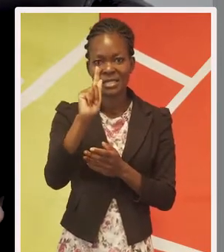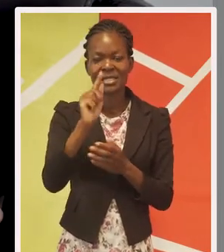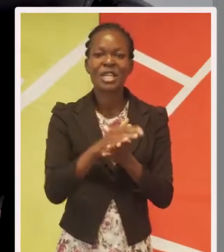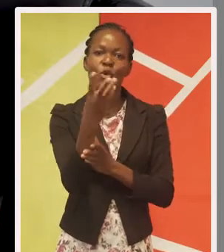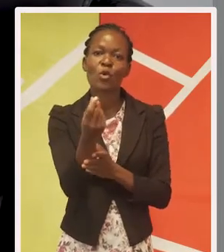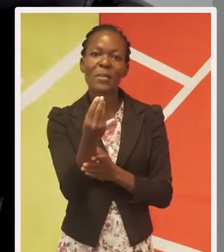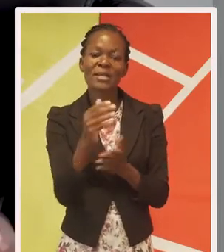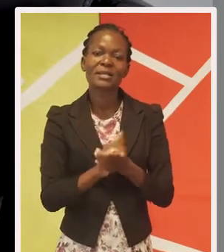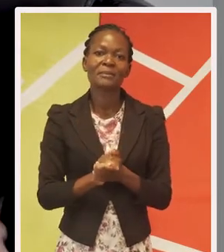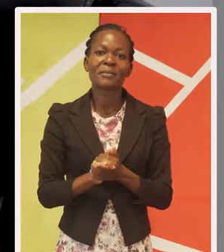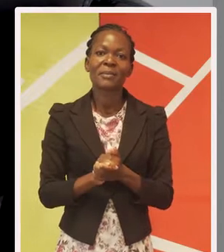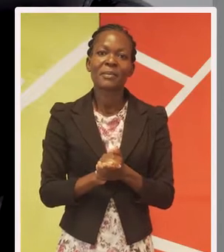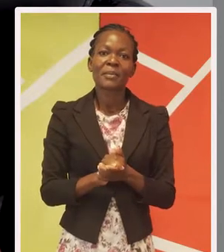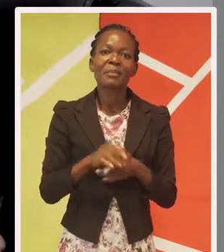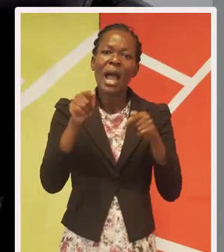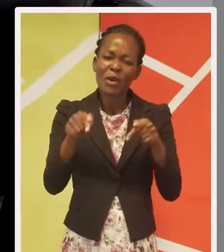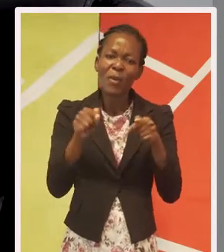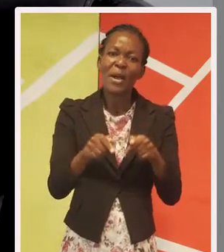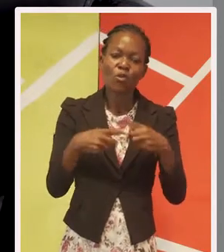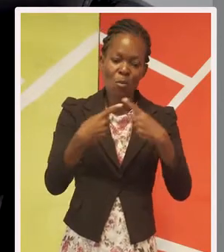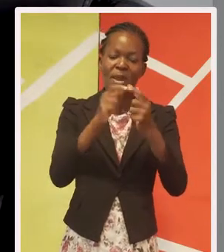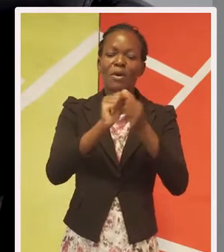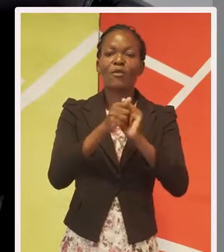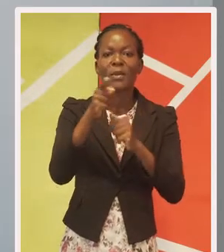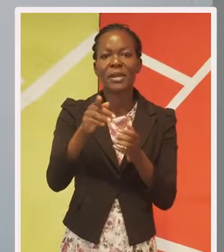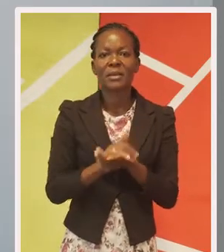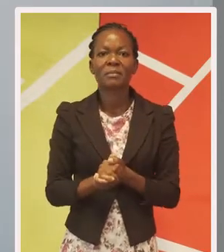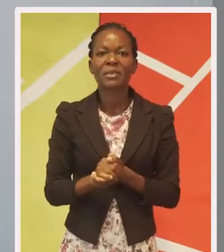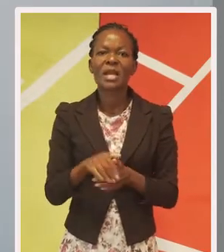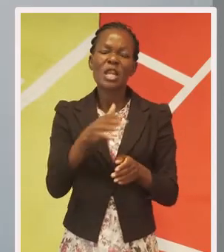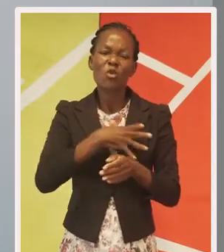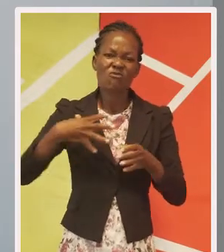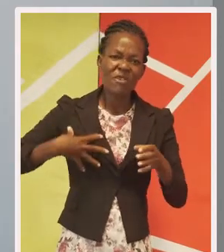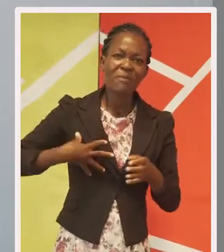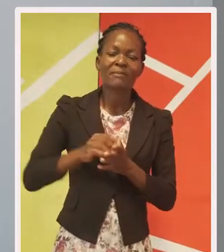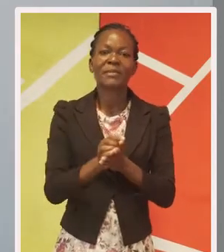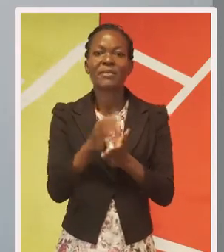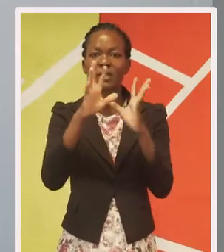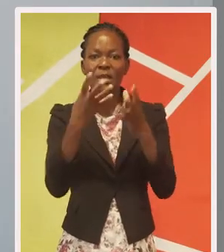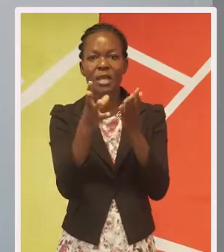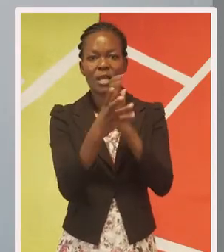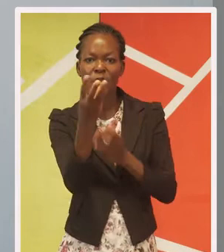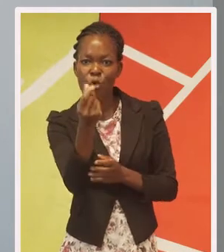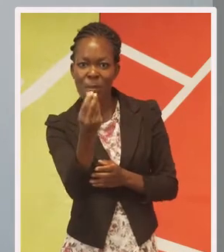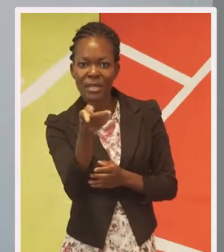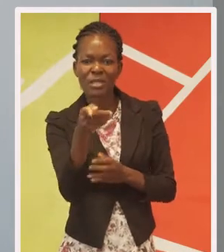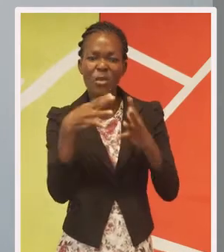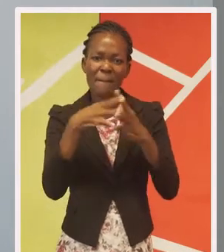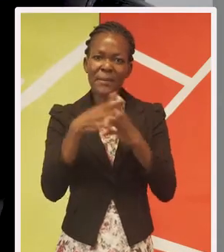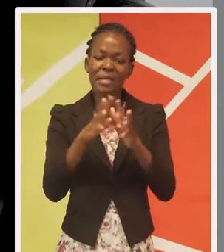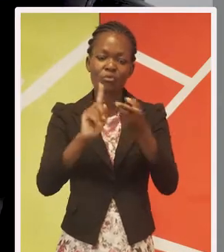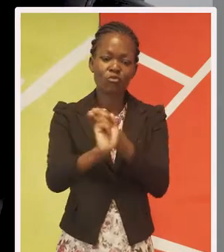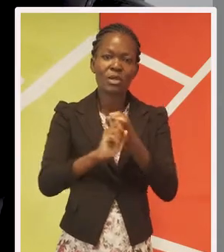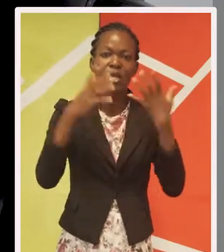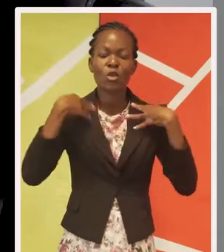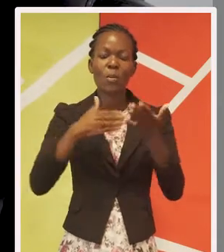the savior of the trap that we're in right now. So feminist economics is grounded on human rights principles.